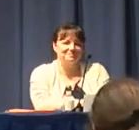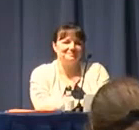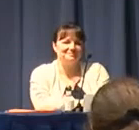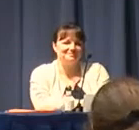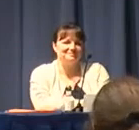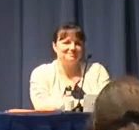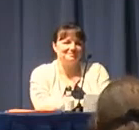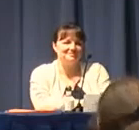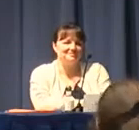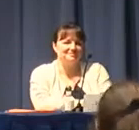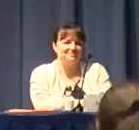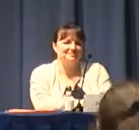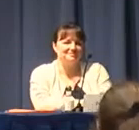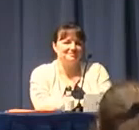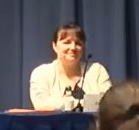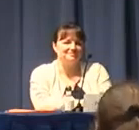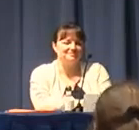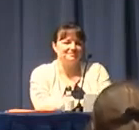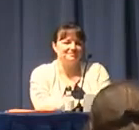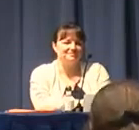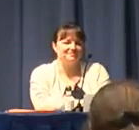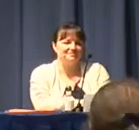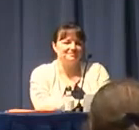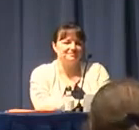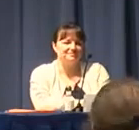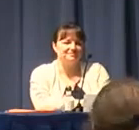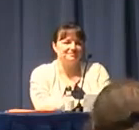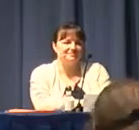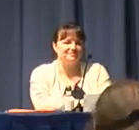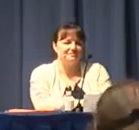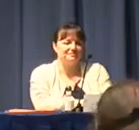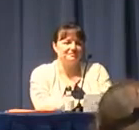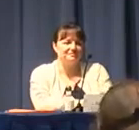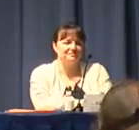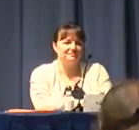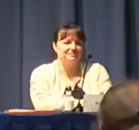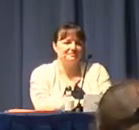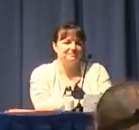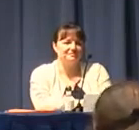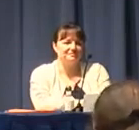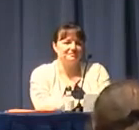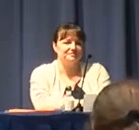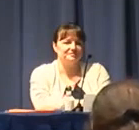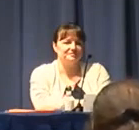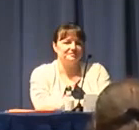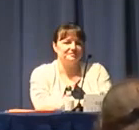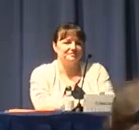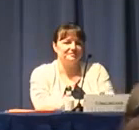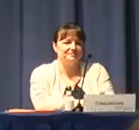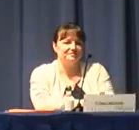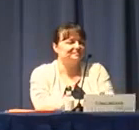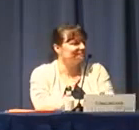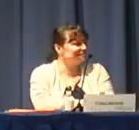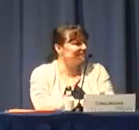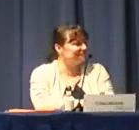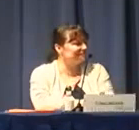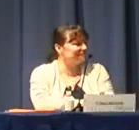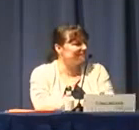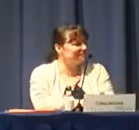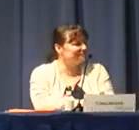Somebody, for instance, with Down syndromes or a physical disability or both?